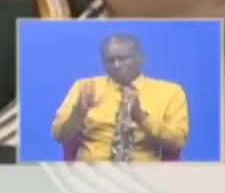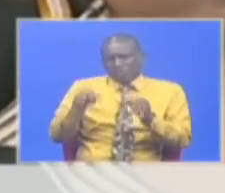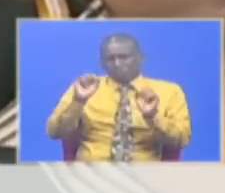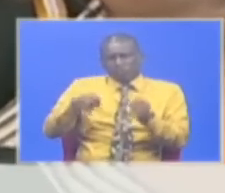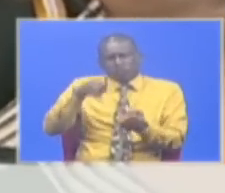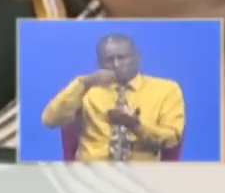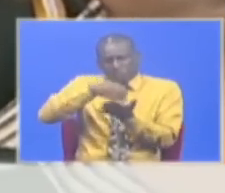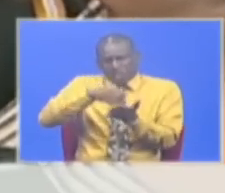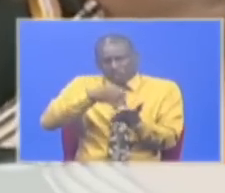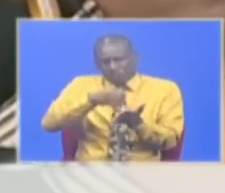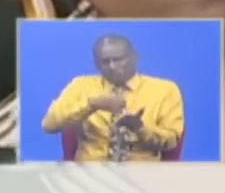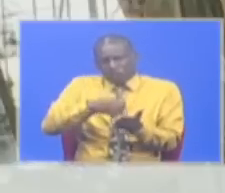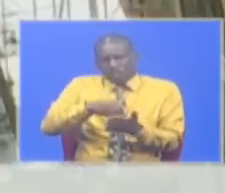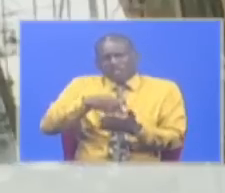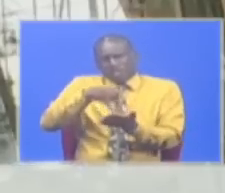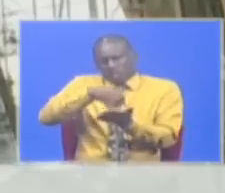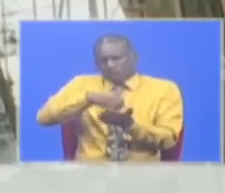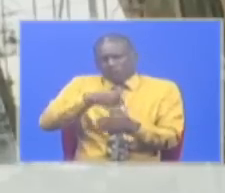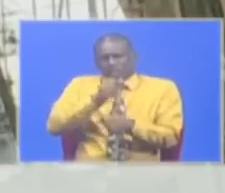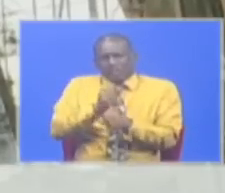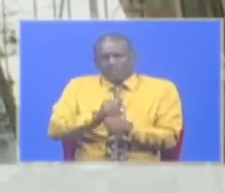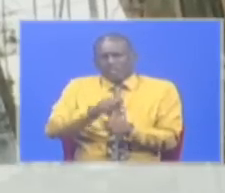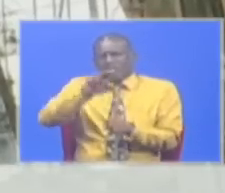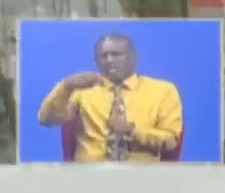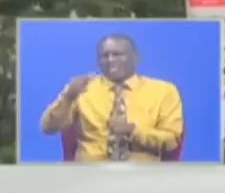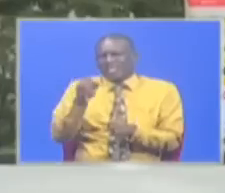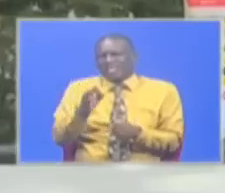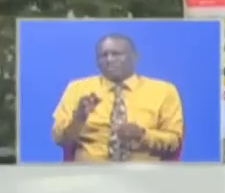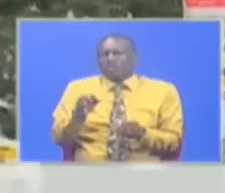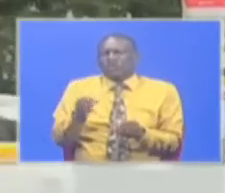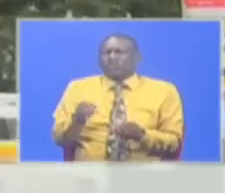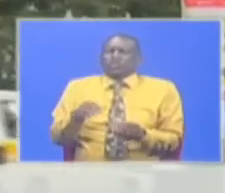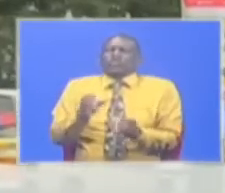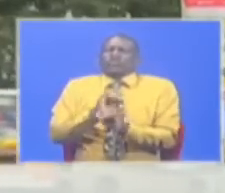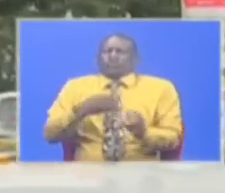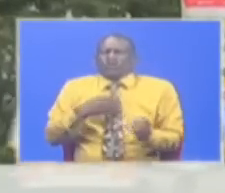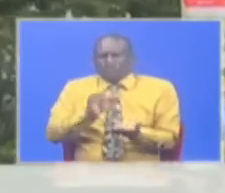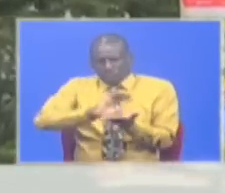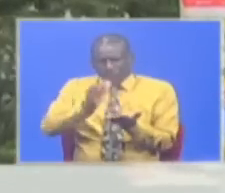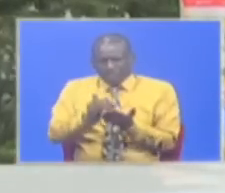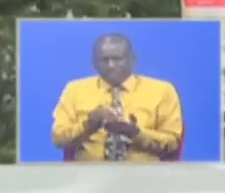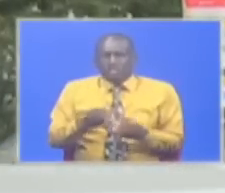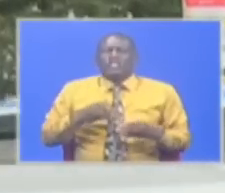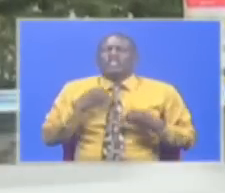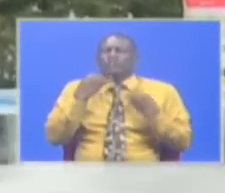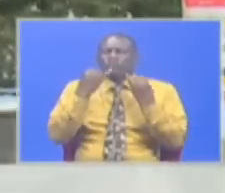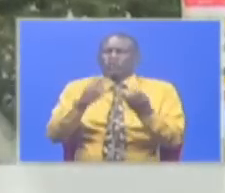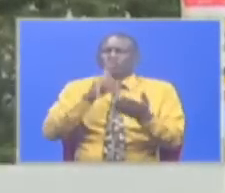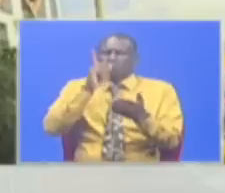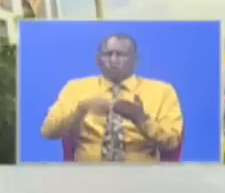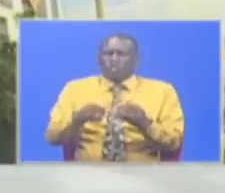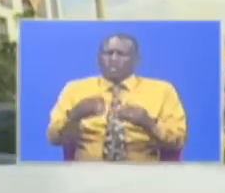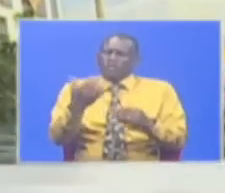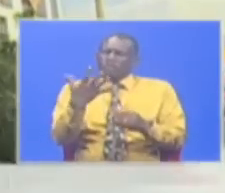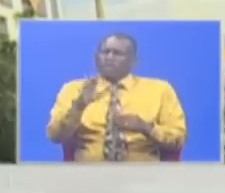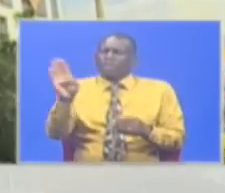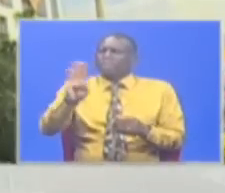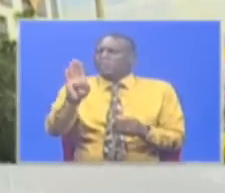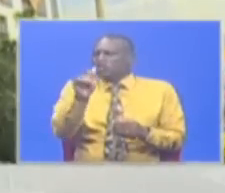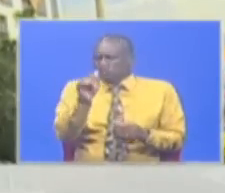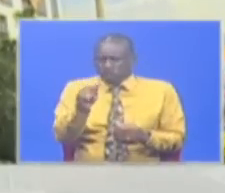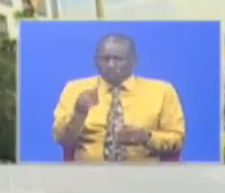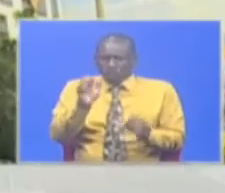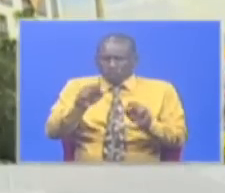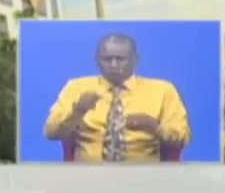in bleeding the health insurer dry. Sources within the ministry say that an estimated 5 billion shillings may have been